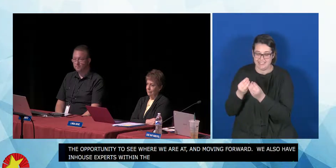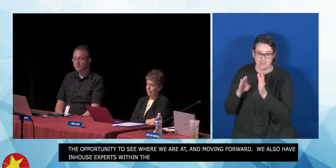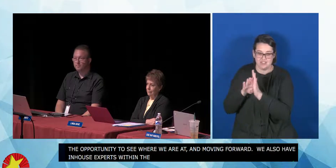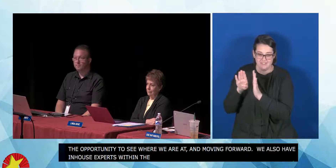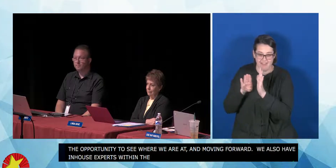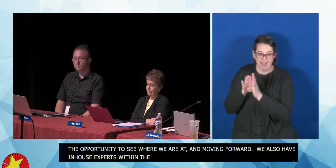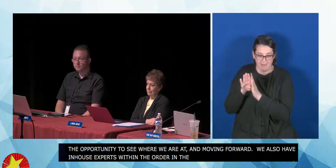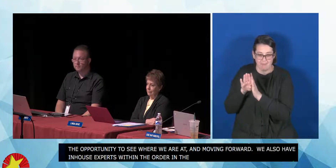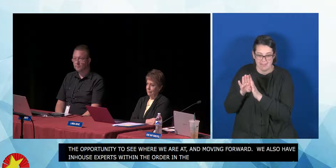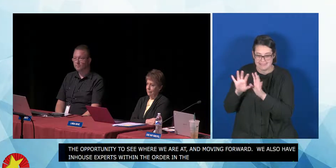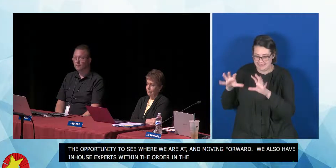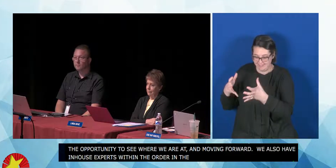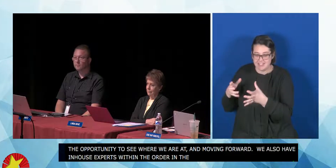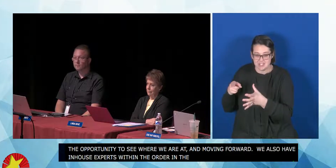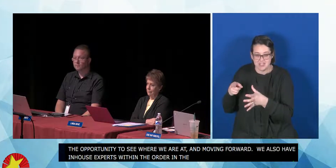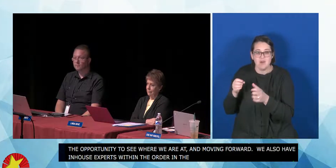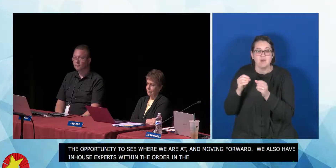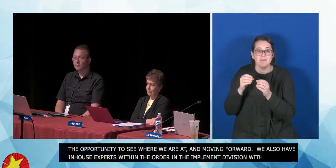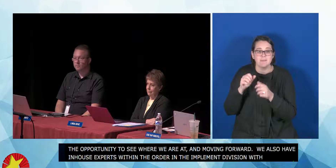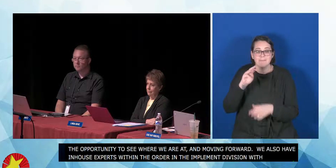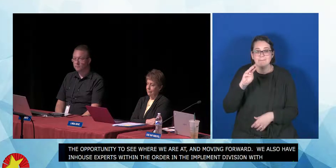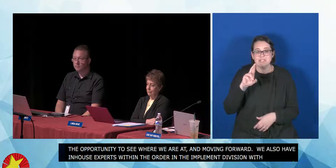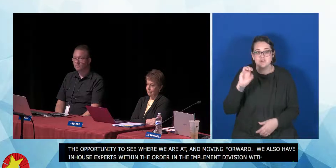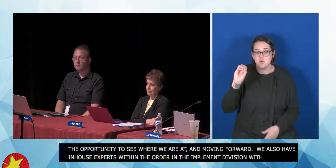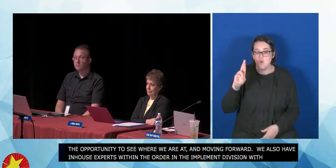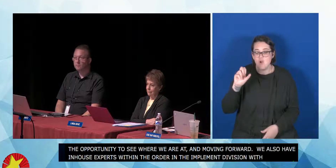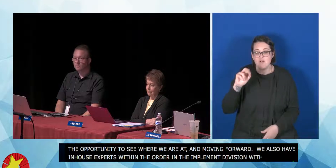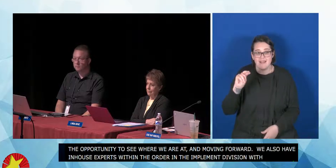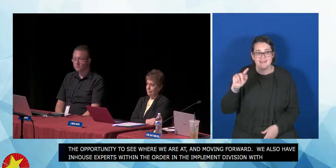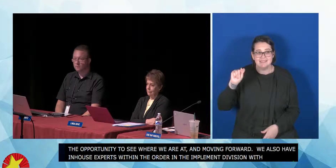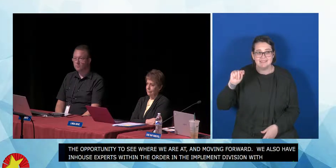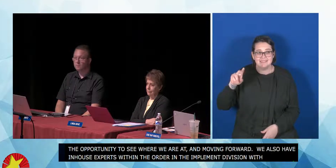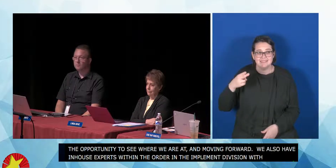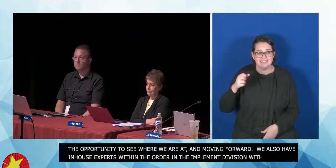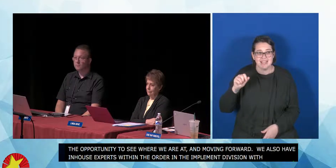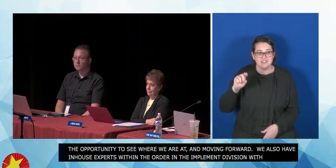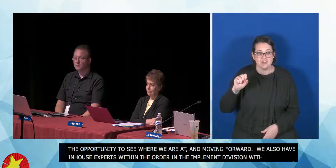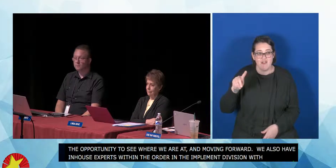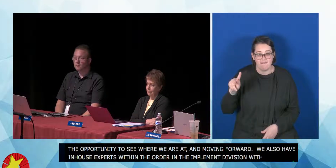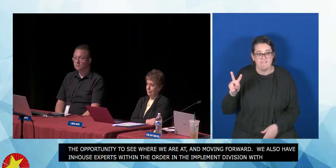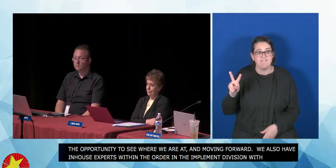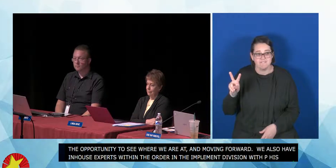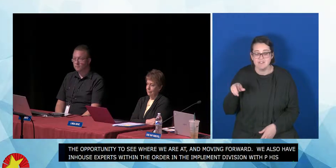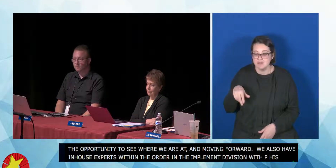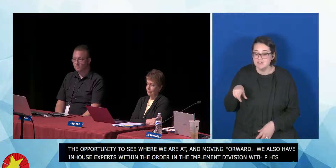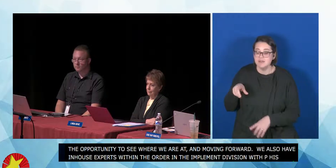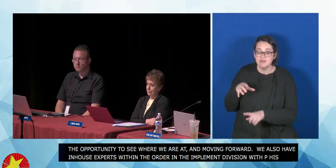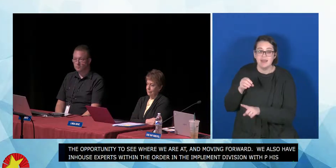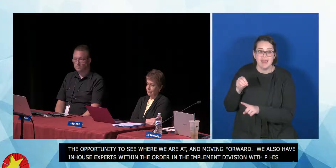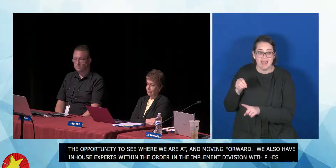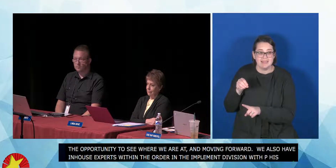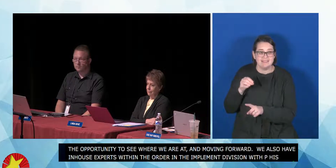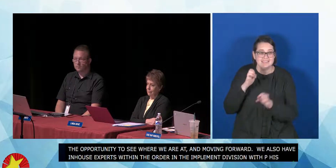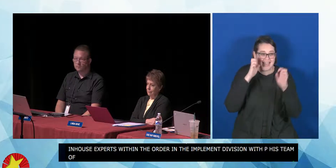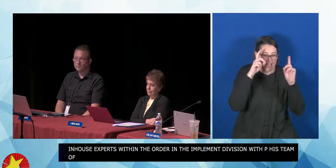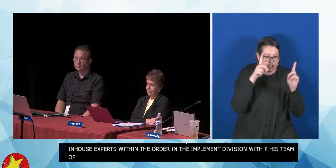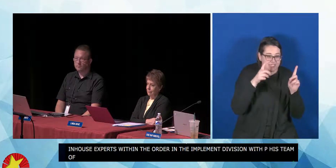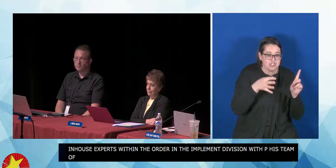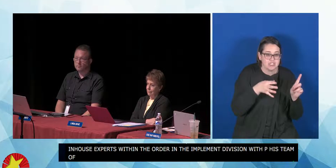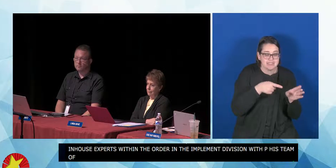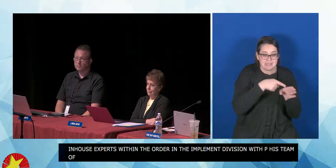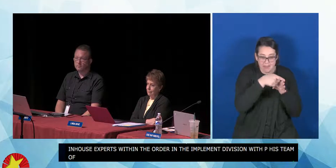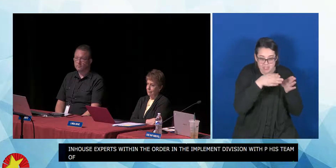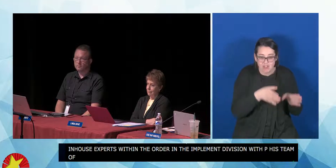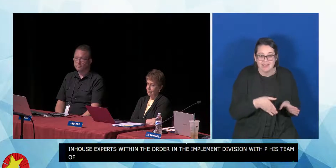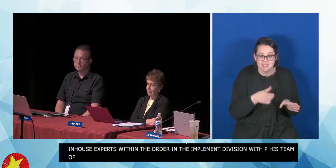Oren Katkoff and his team of the education specialists